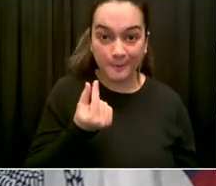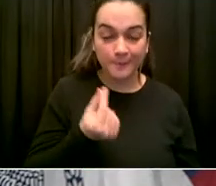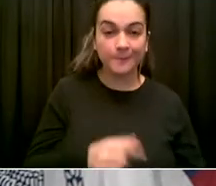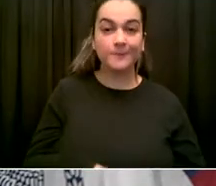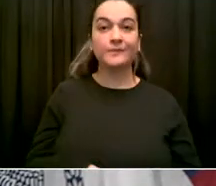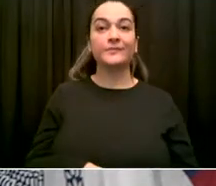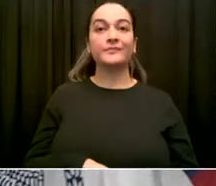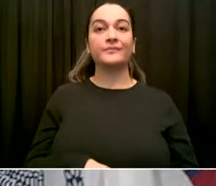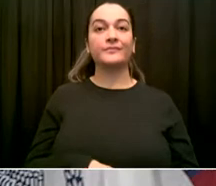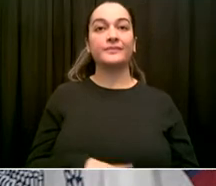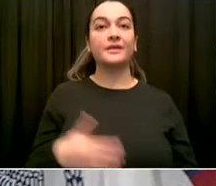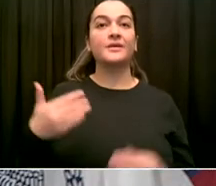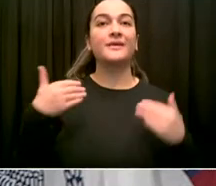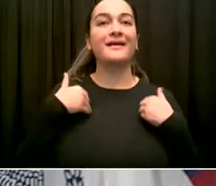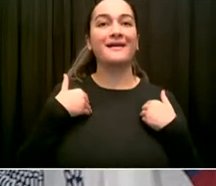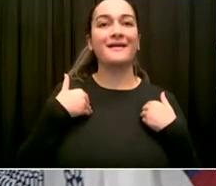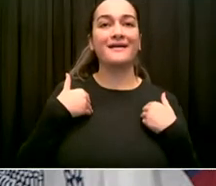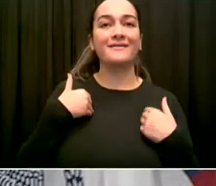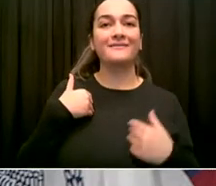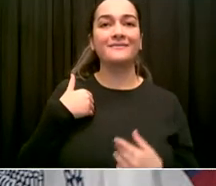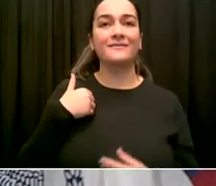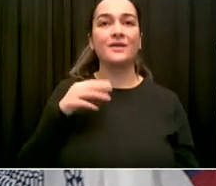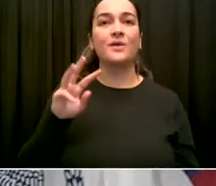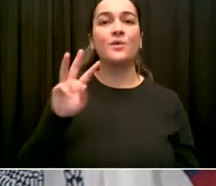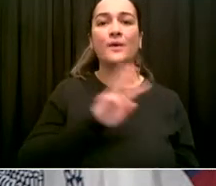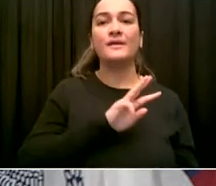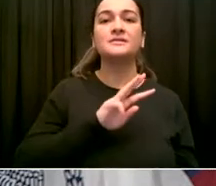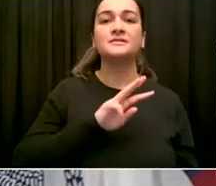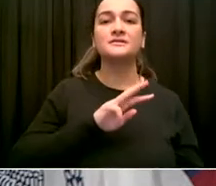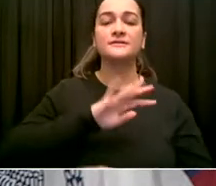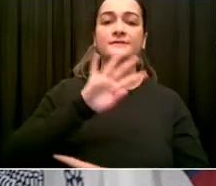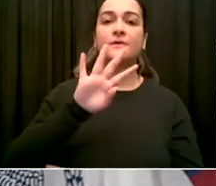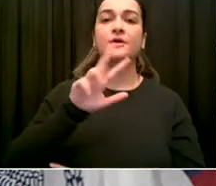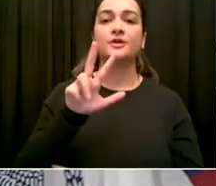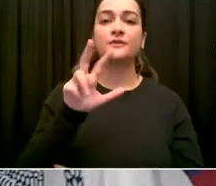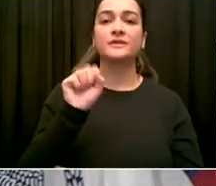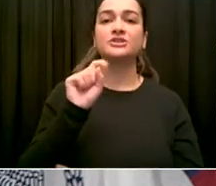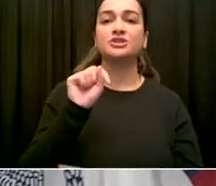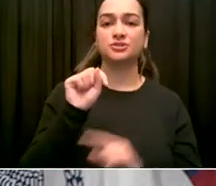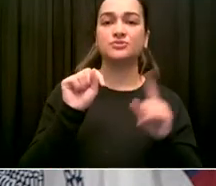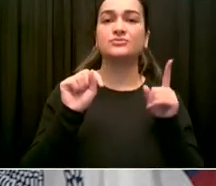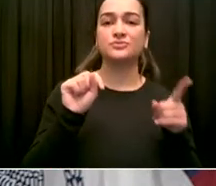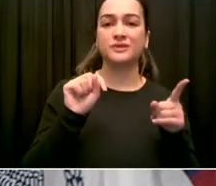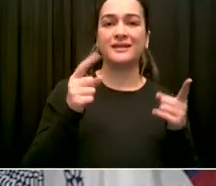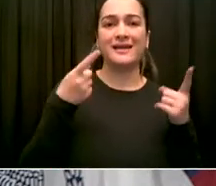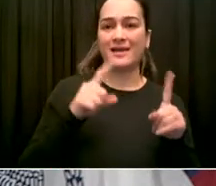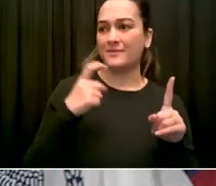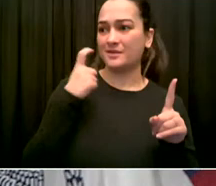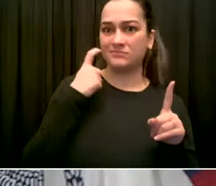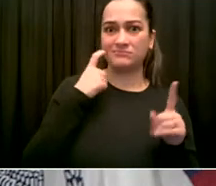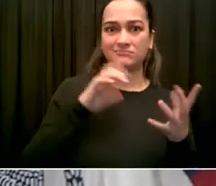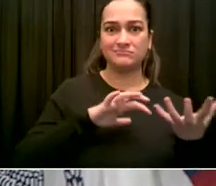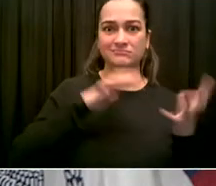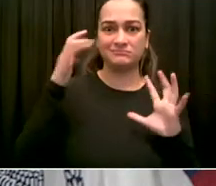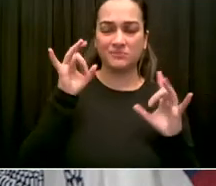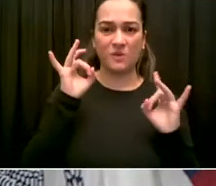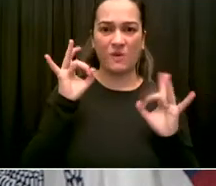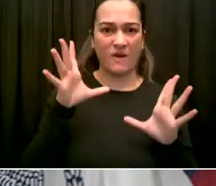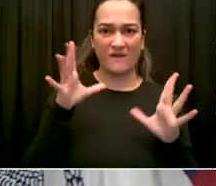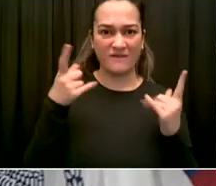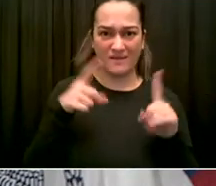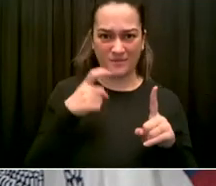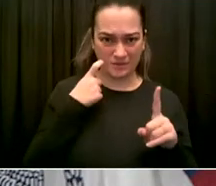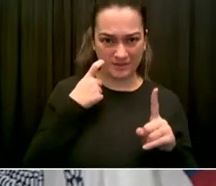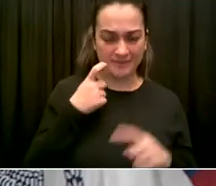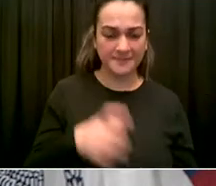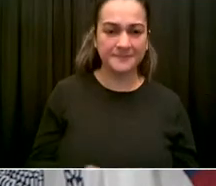on West 43rd Street, a state parolee, an indicator of the fact, and this is something that we've